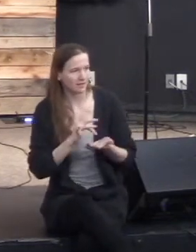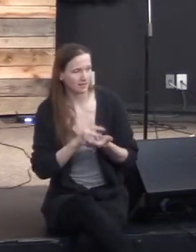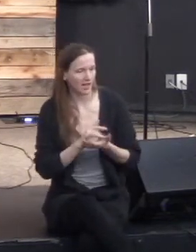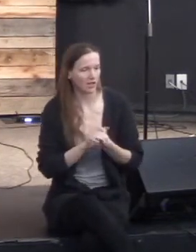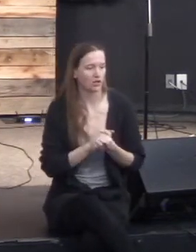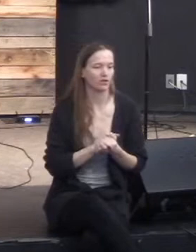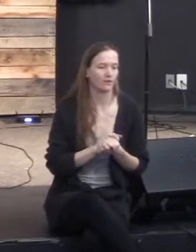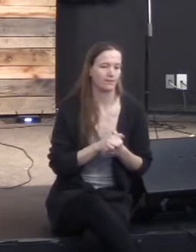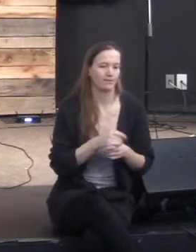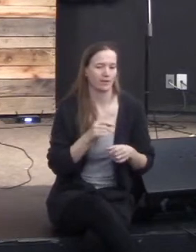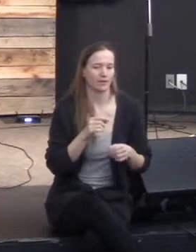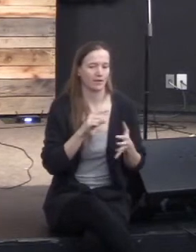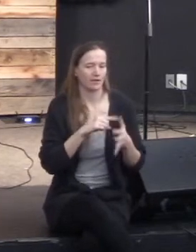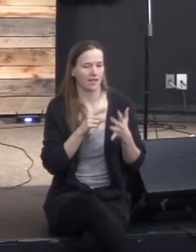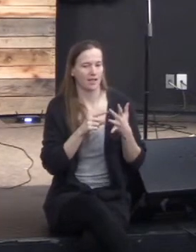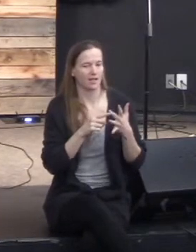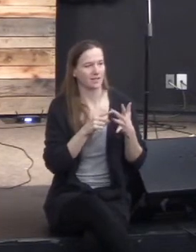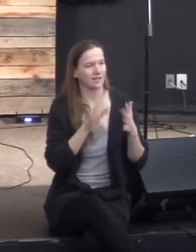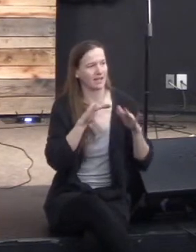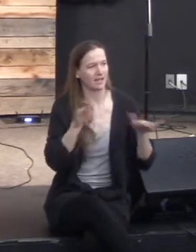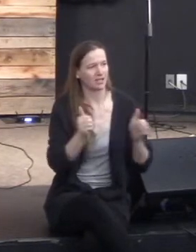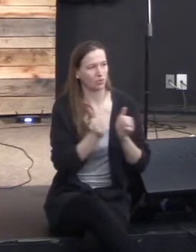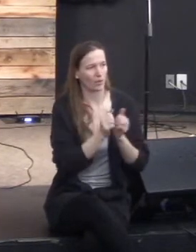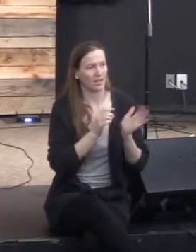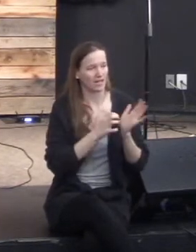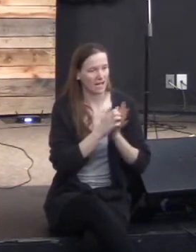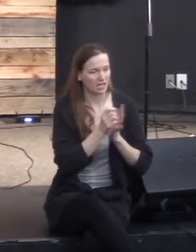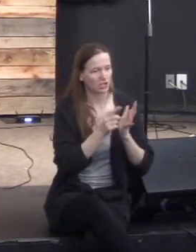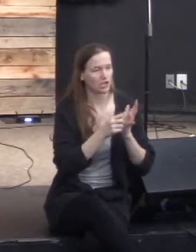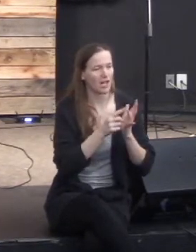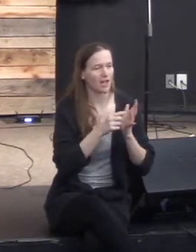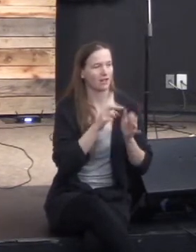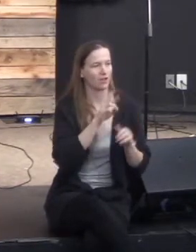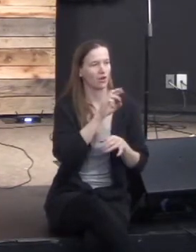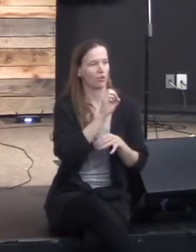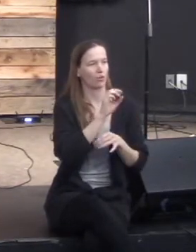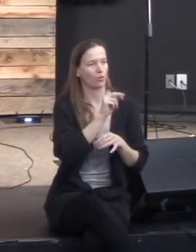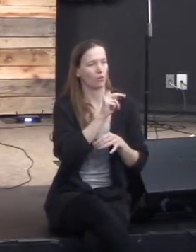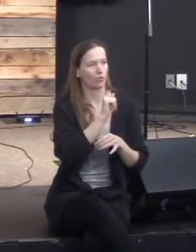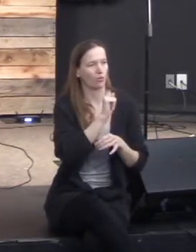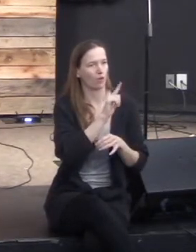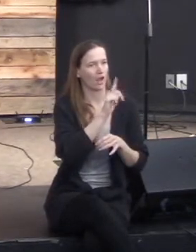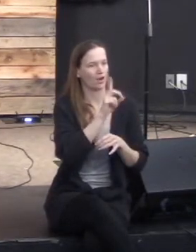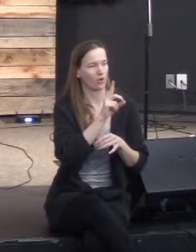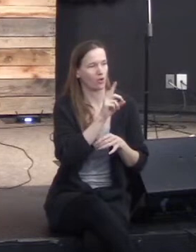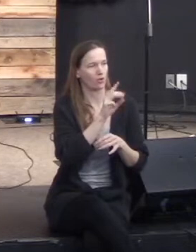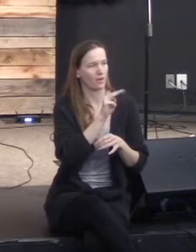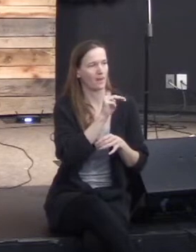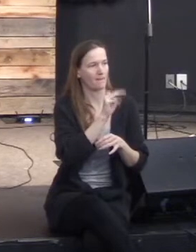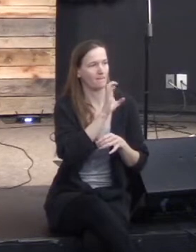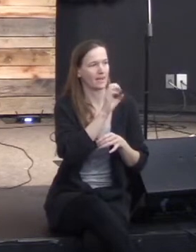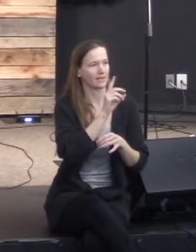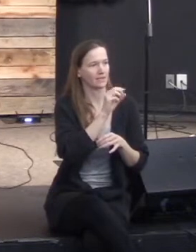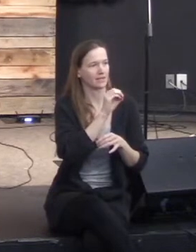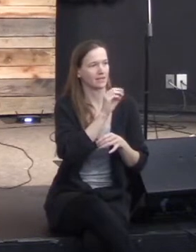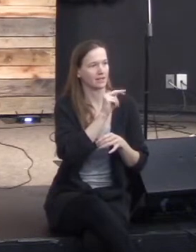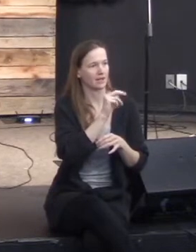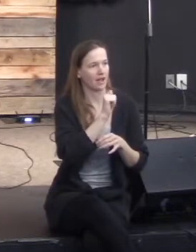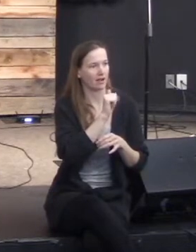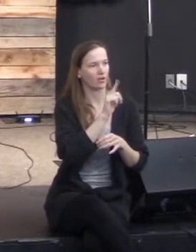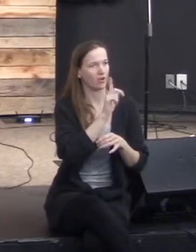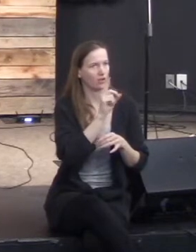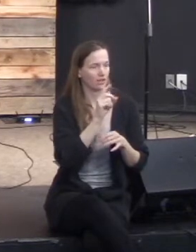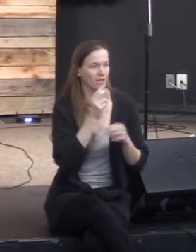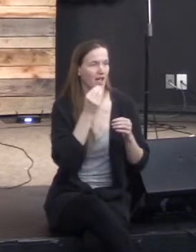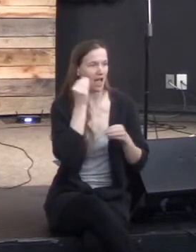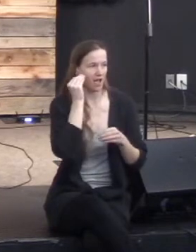McDonald House in South County Center. So that's, you know, that's a lot